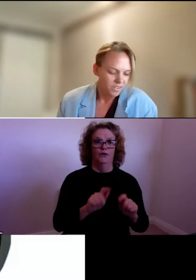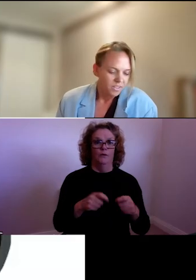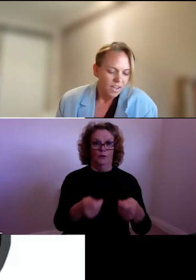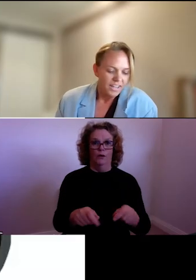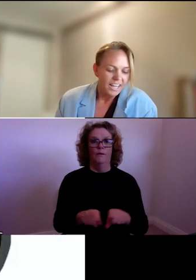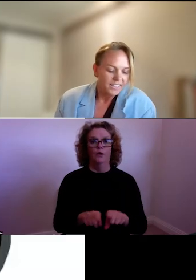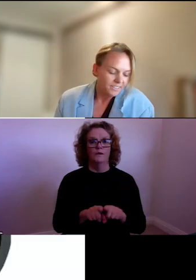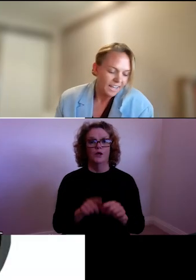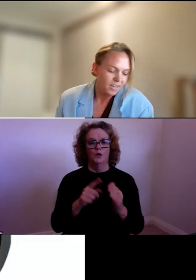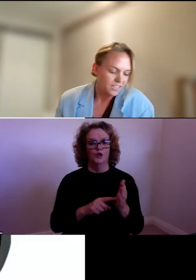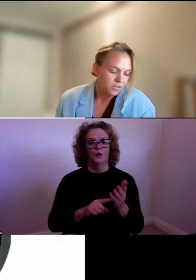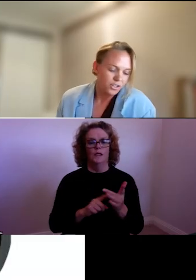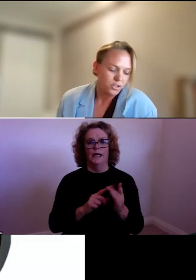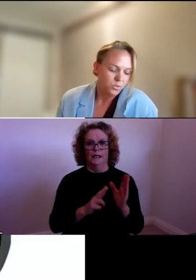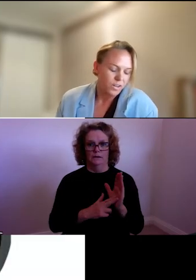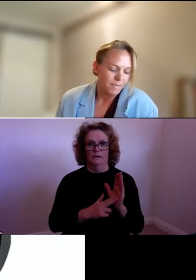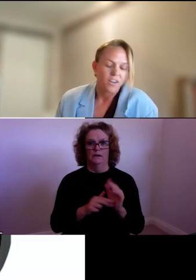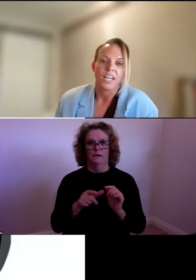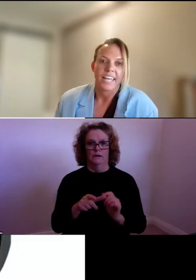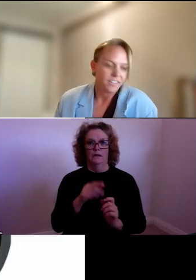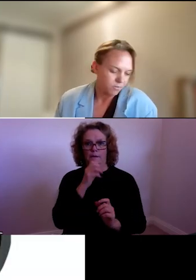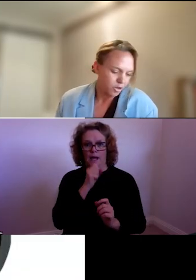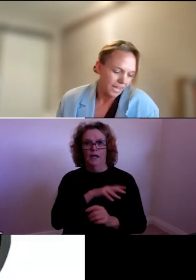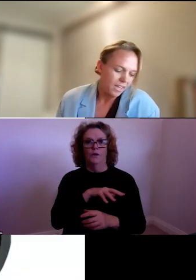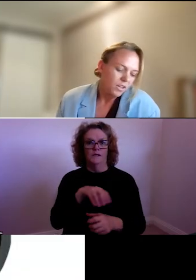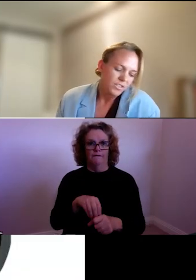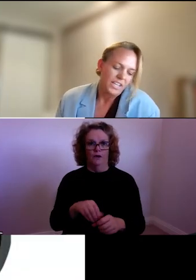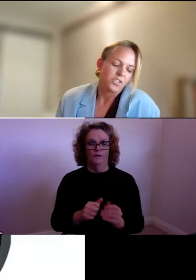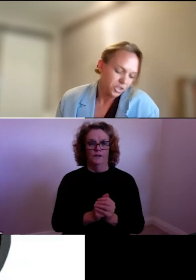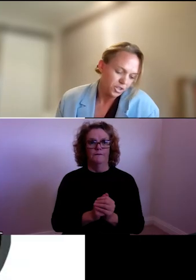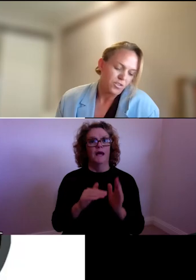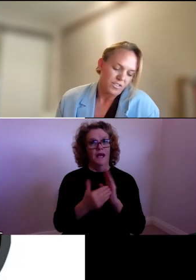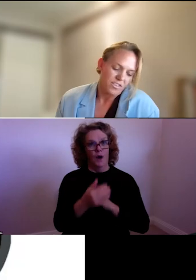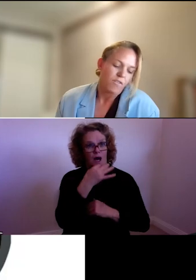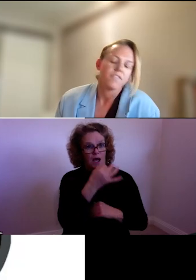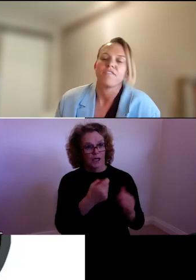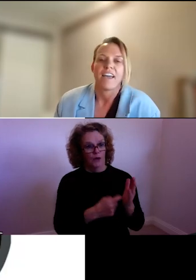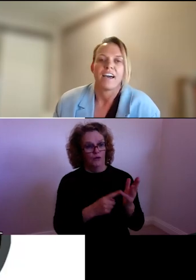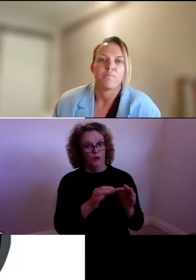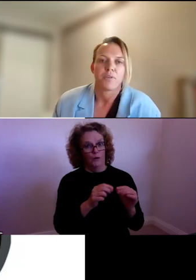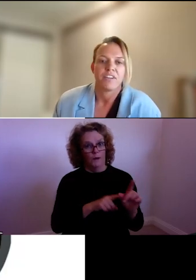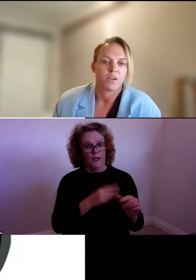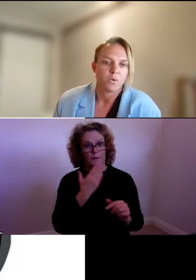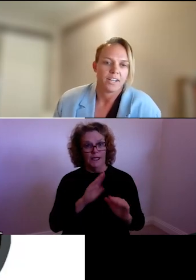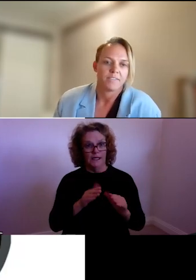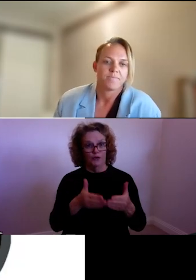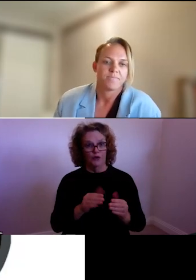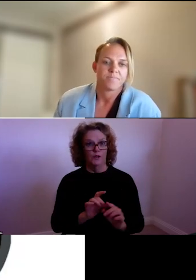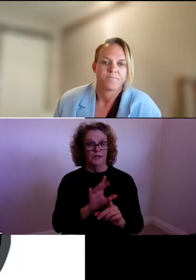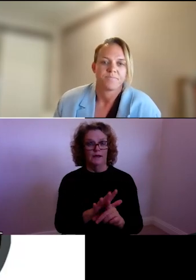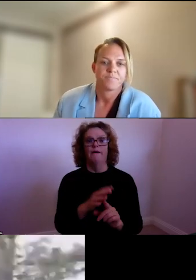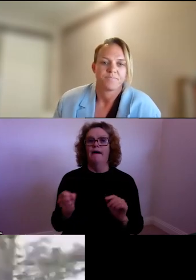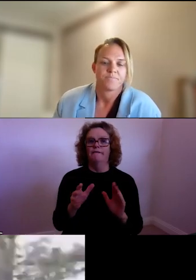Troller. I'd now like to throw to one of my colleagues, Ruby, to introduce herself via a